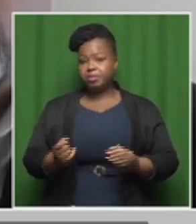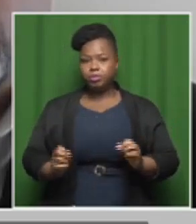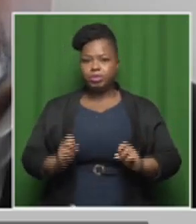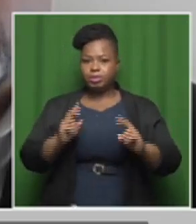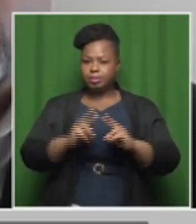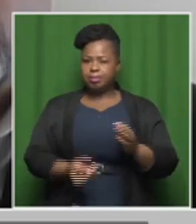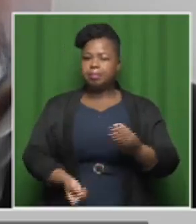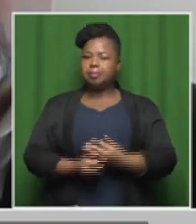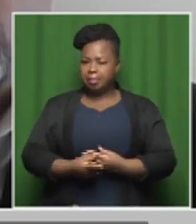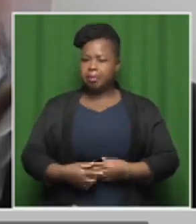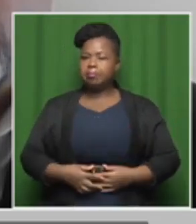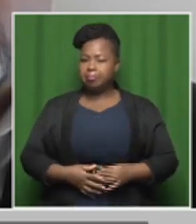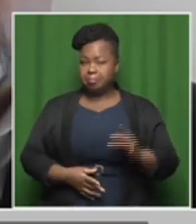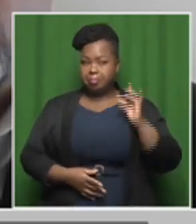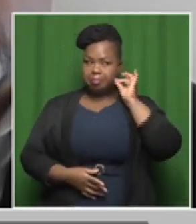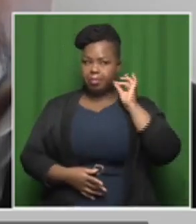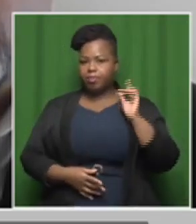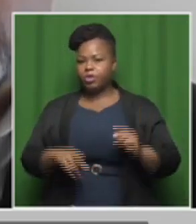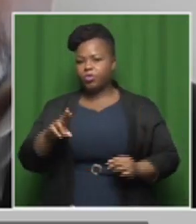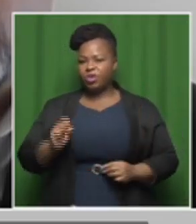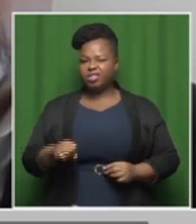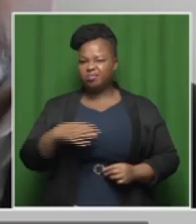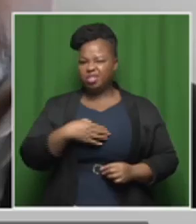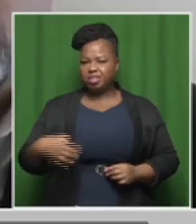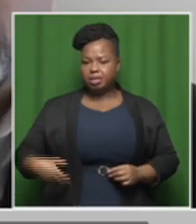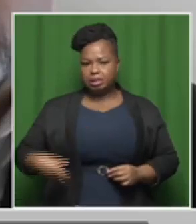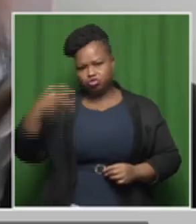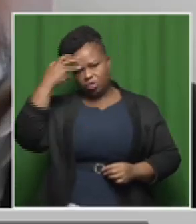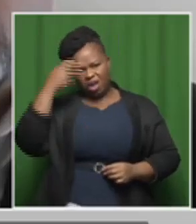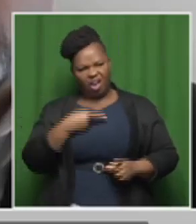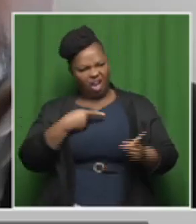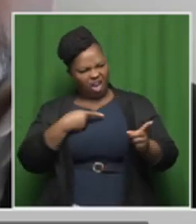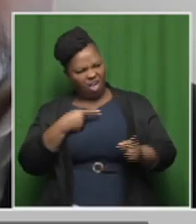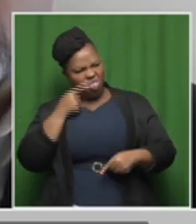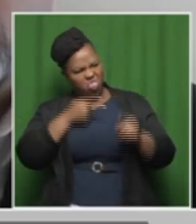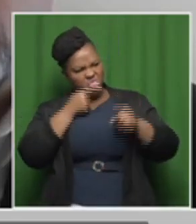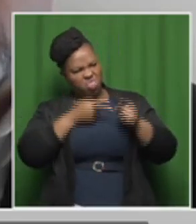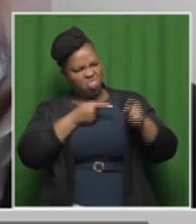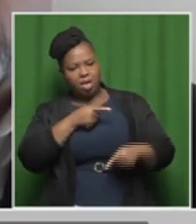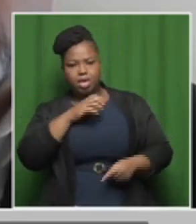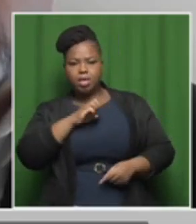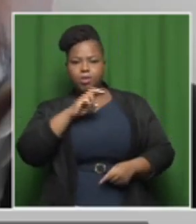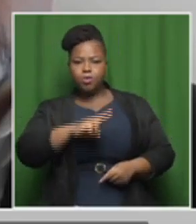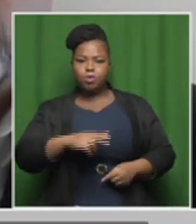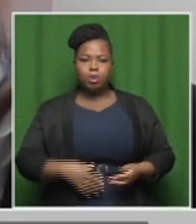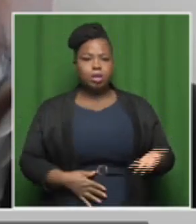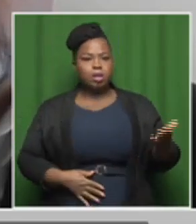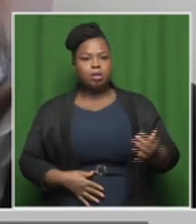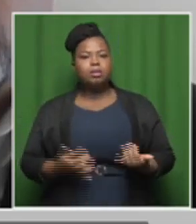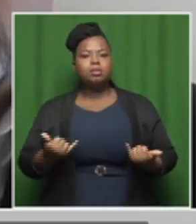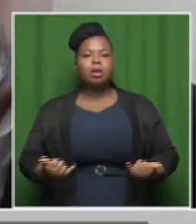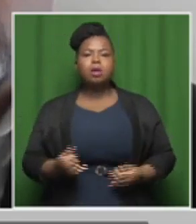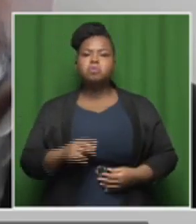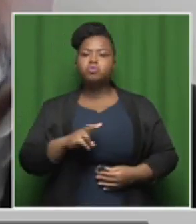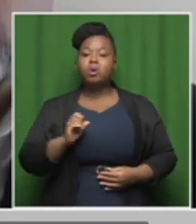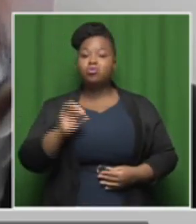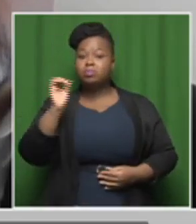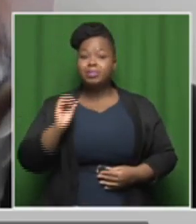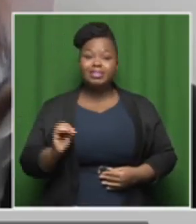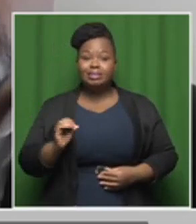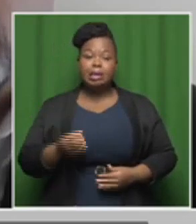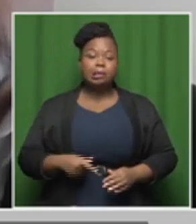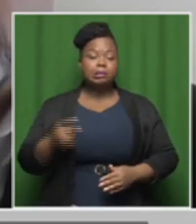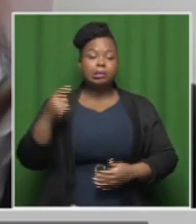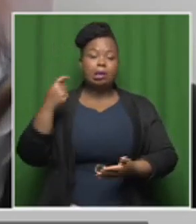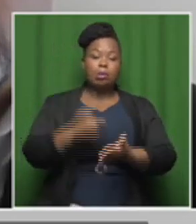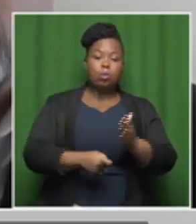heard the US President Donald Trump firing shots at the EU, now imposing like 200% tariff increases